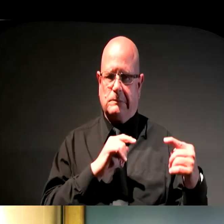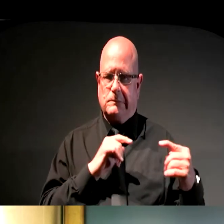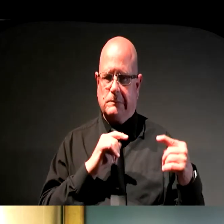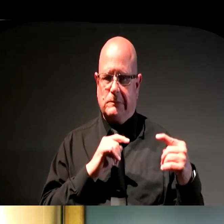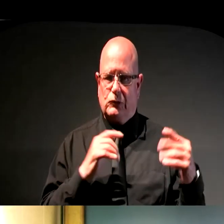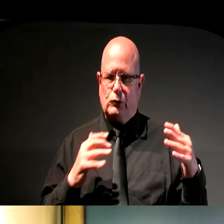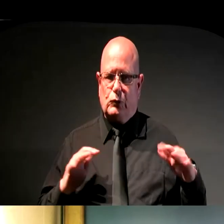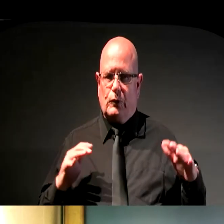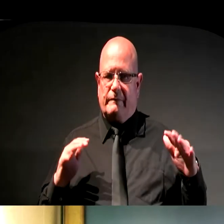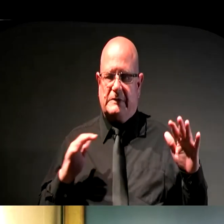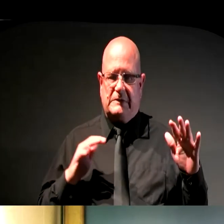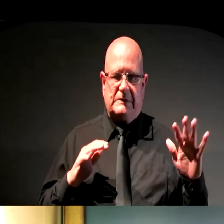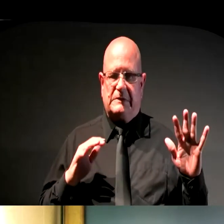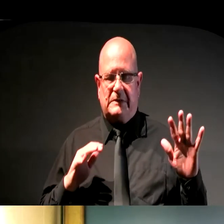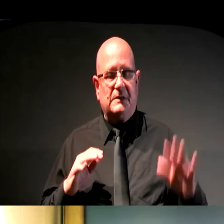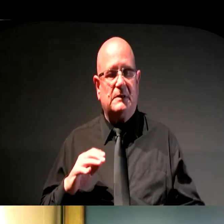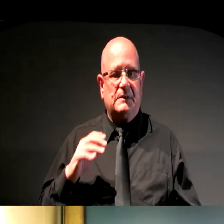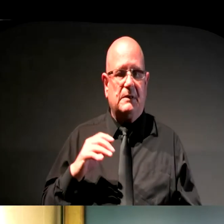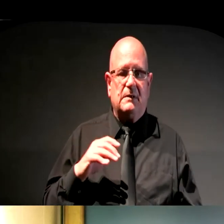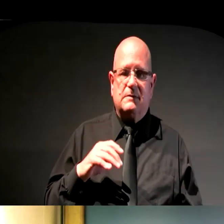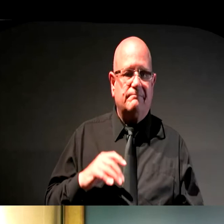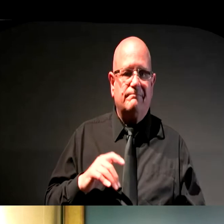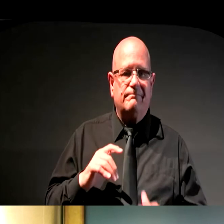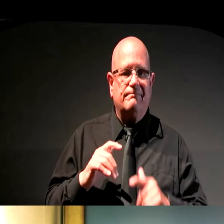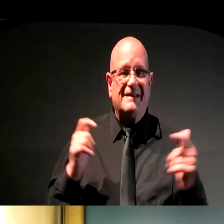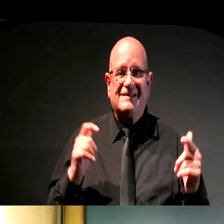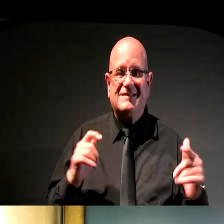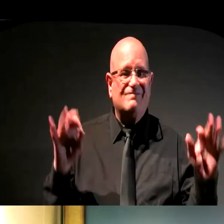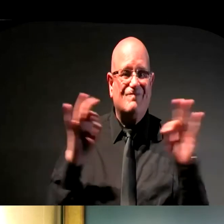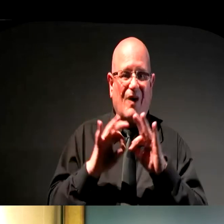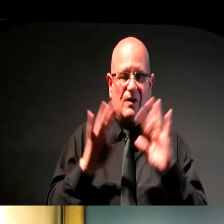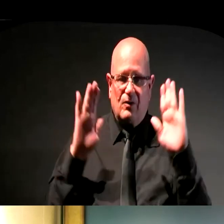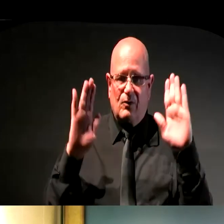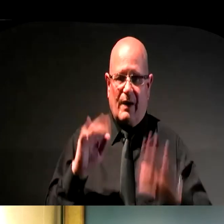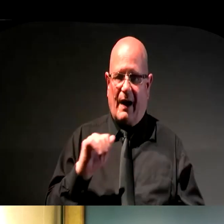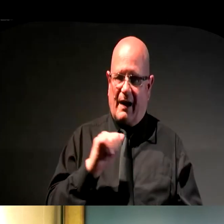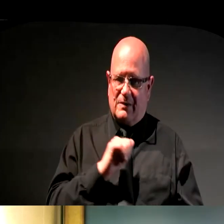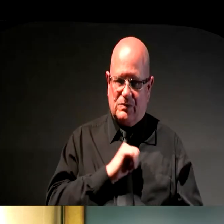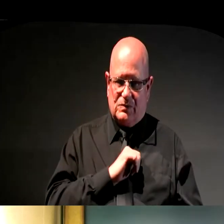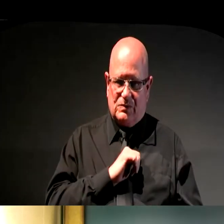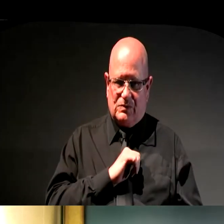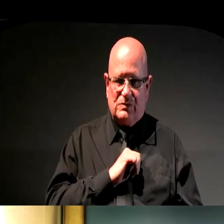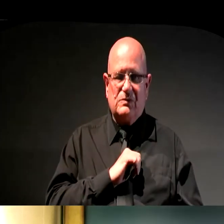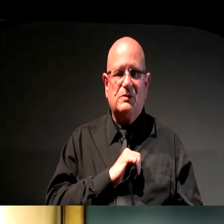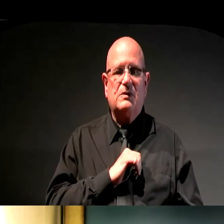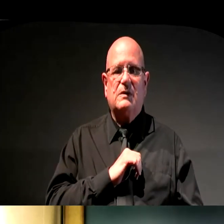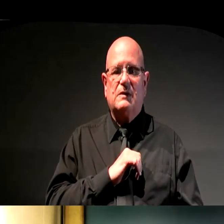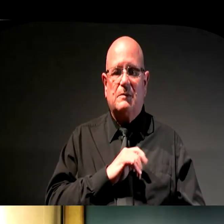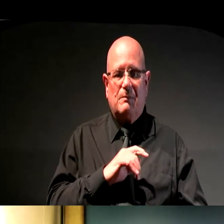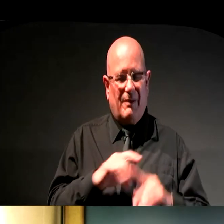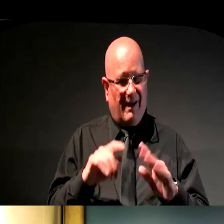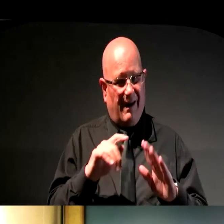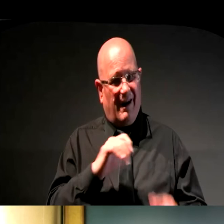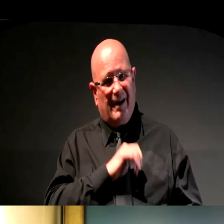nervous. The biggest thing is having the right attitude. You can't legislate an attitude though, but I would say,